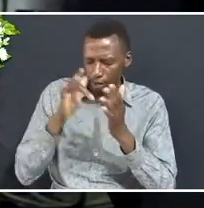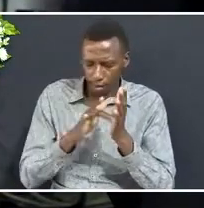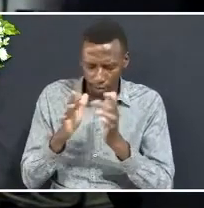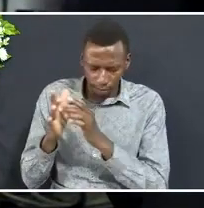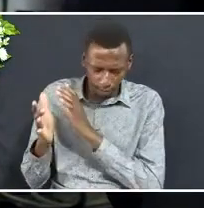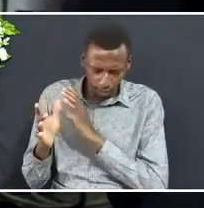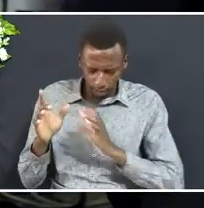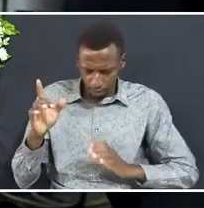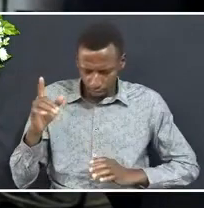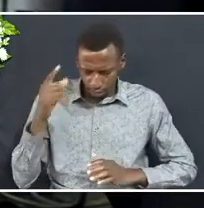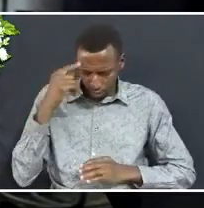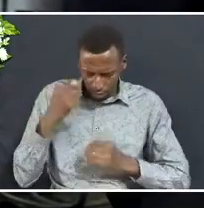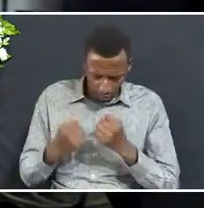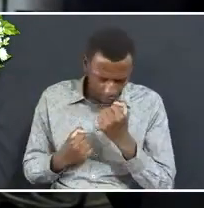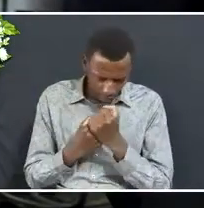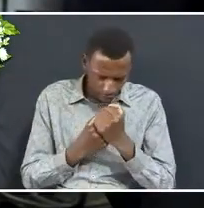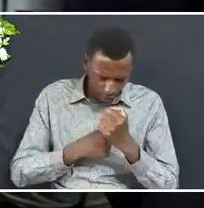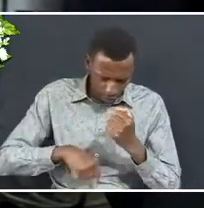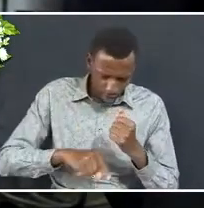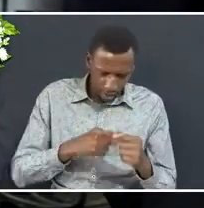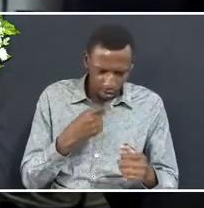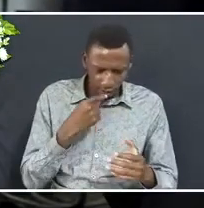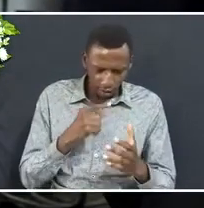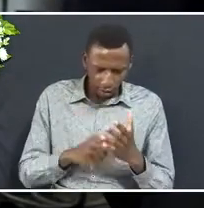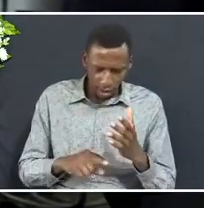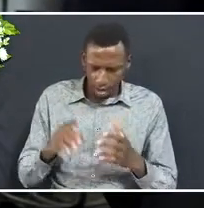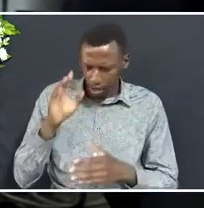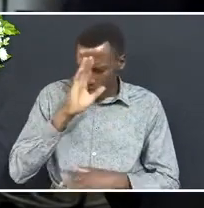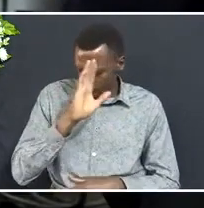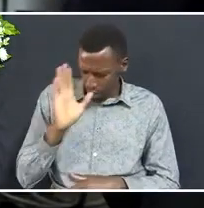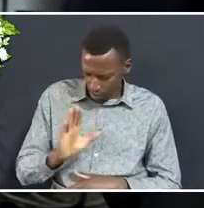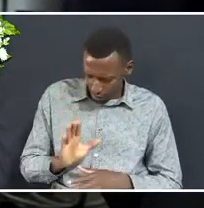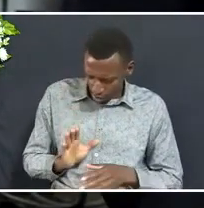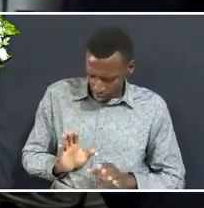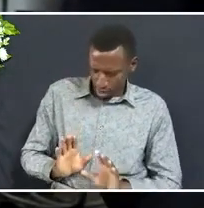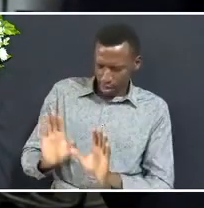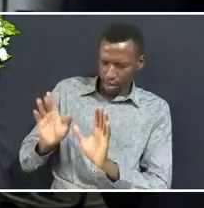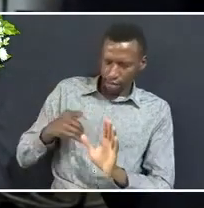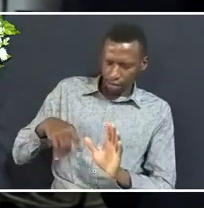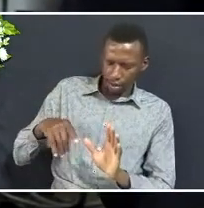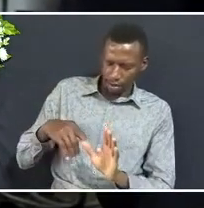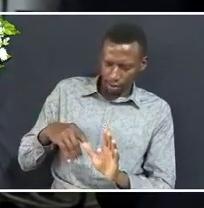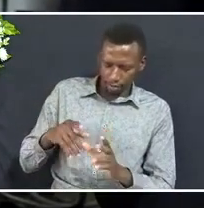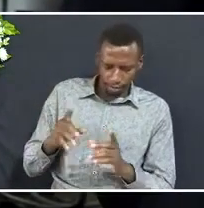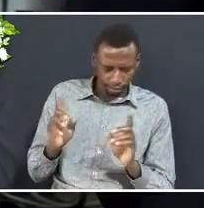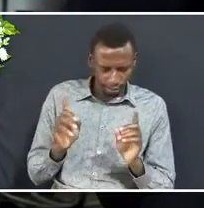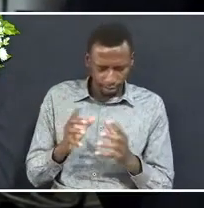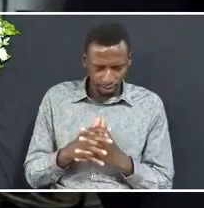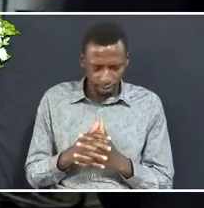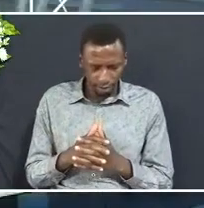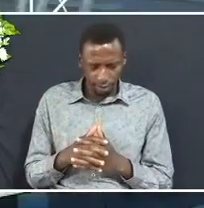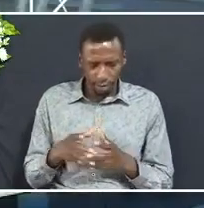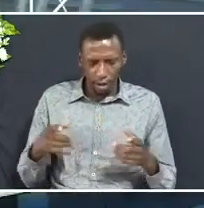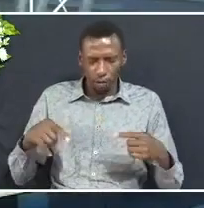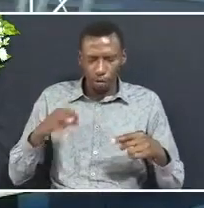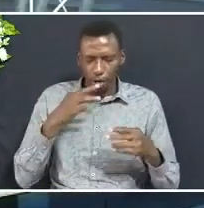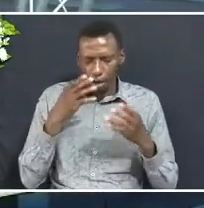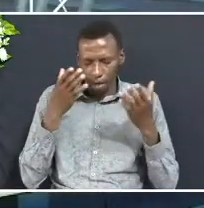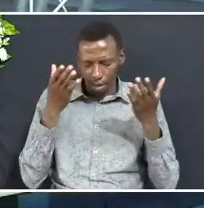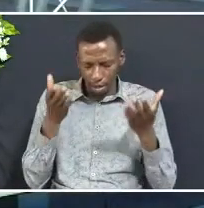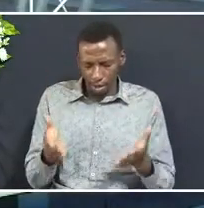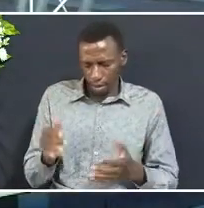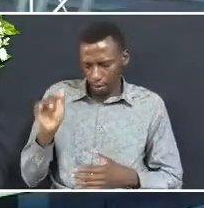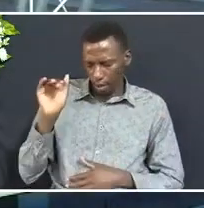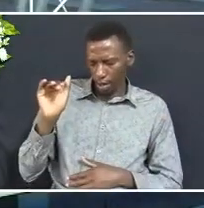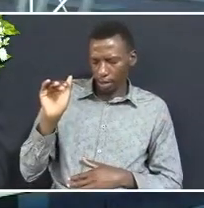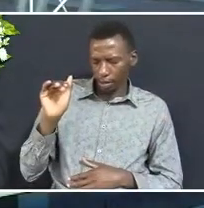rose for us. And he told us he will not leave us destitute, Father. You will give us a comforter. We are here. We ask for